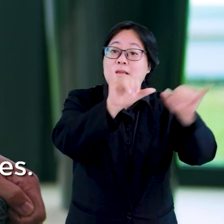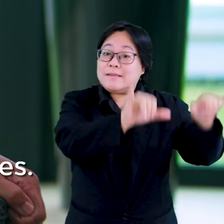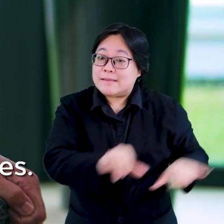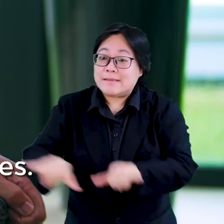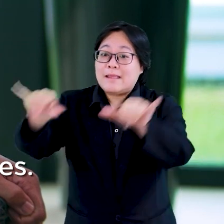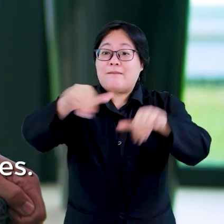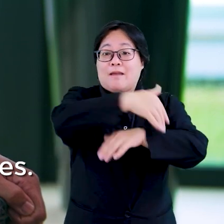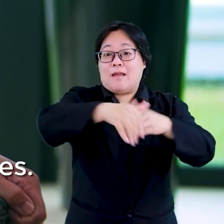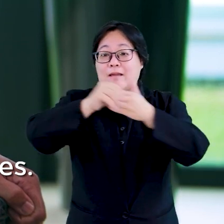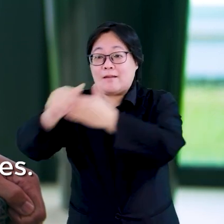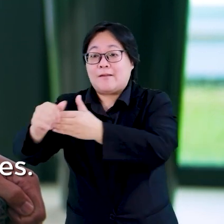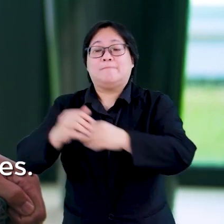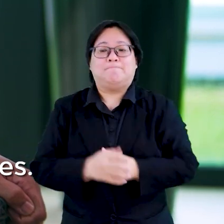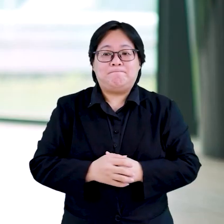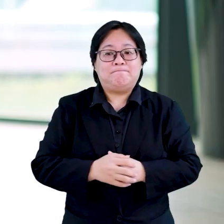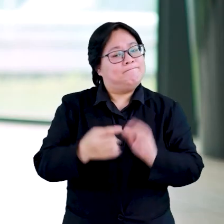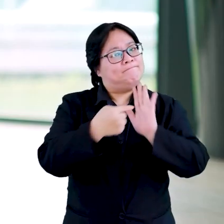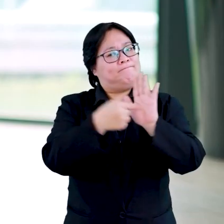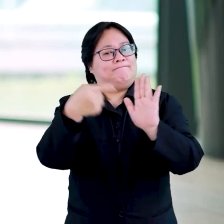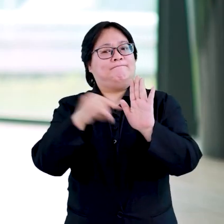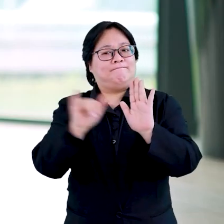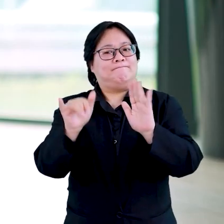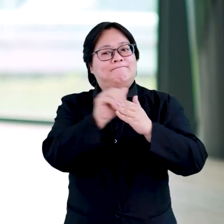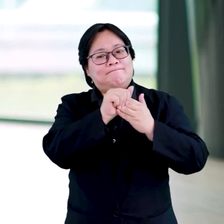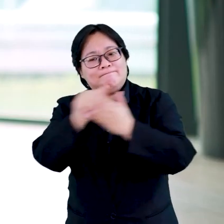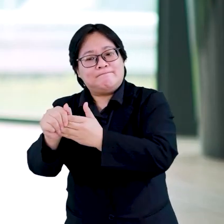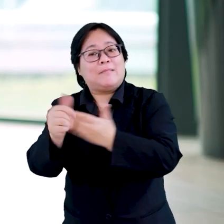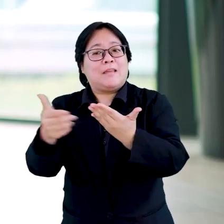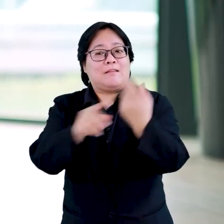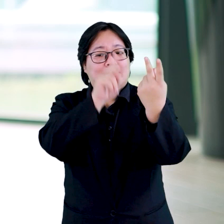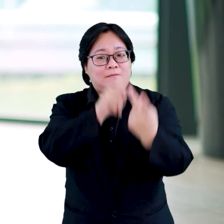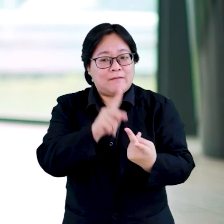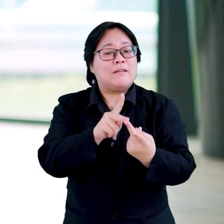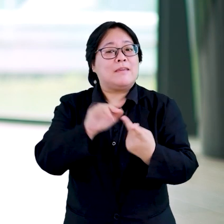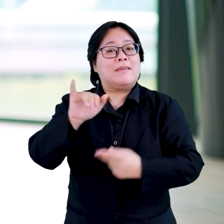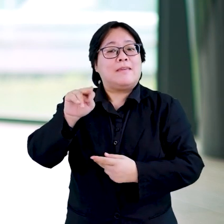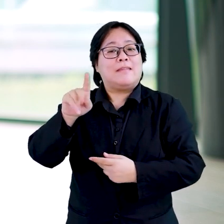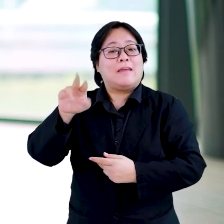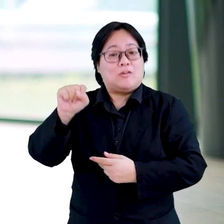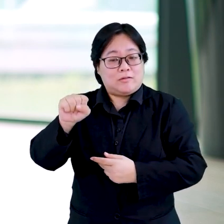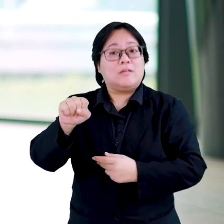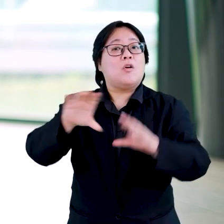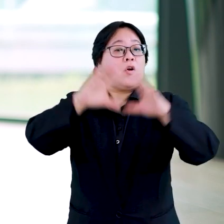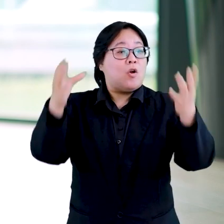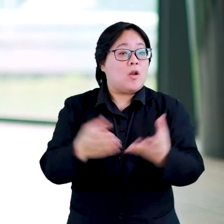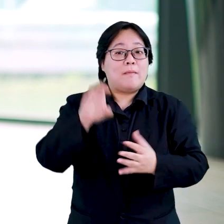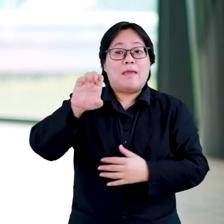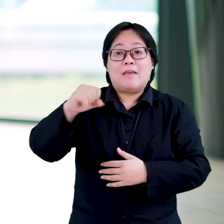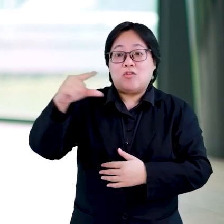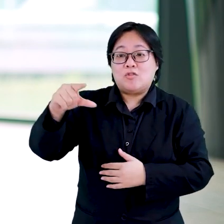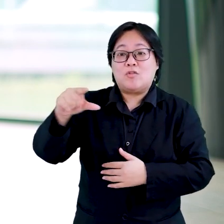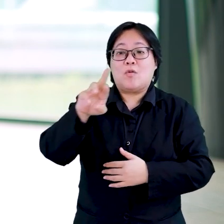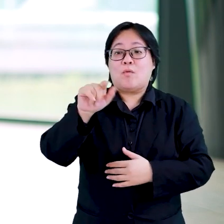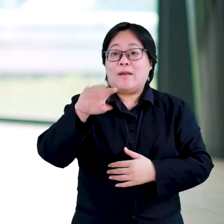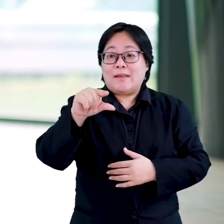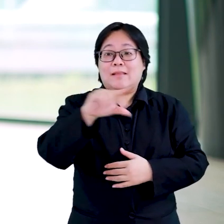frameworks, standards, and guidelines. In addition, its disclosures is guided by relevant performance indicators from